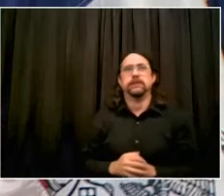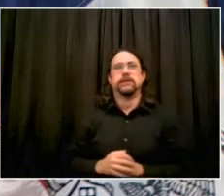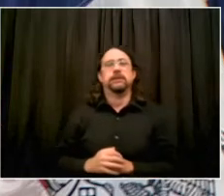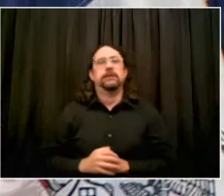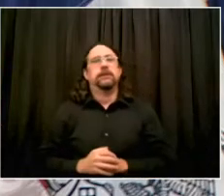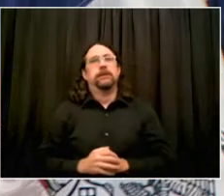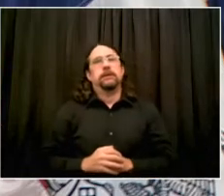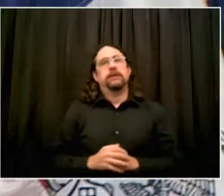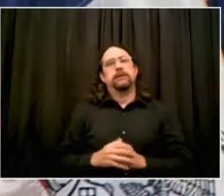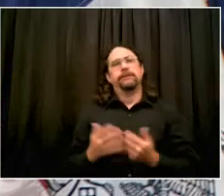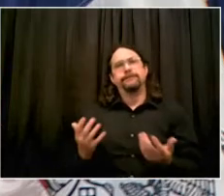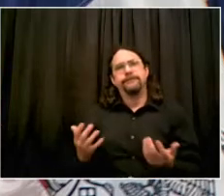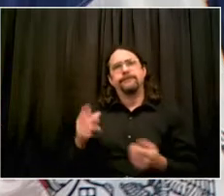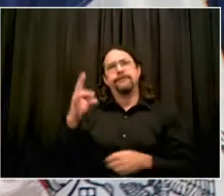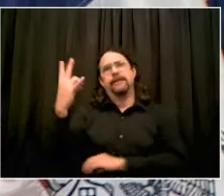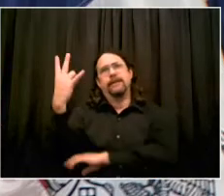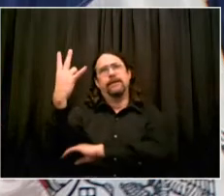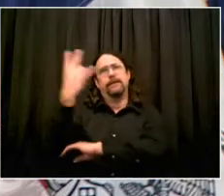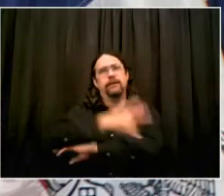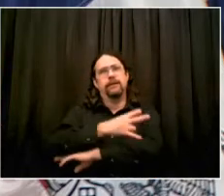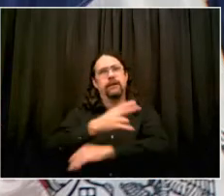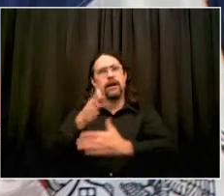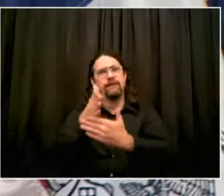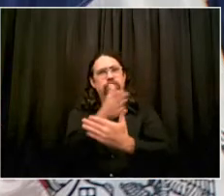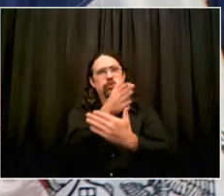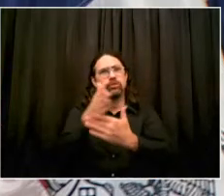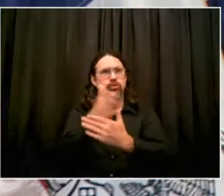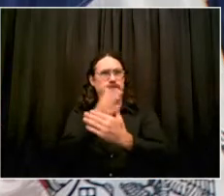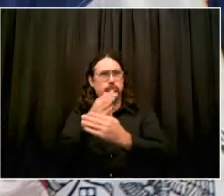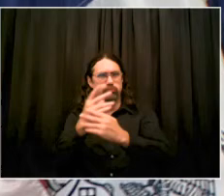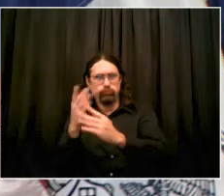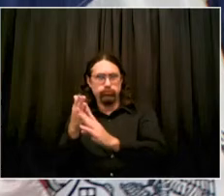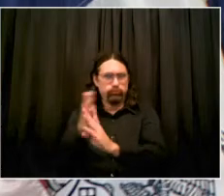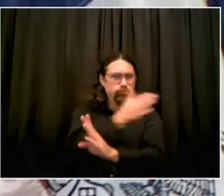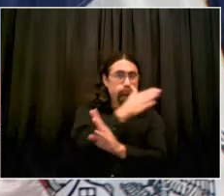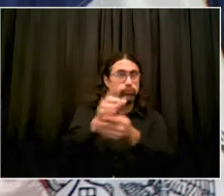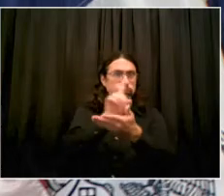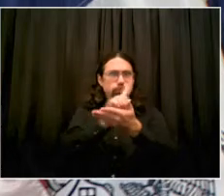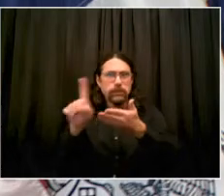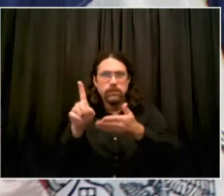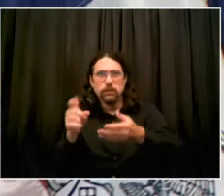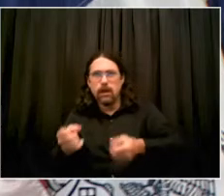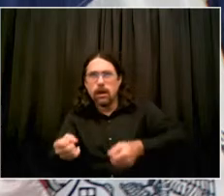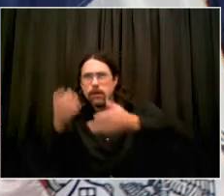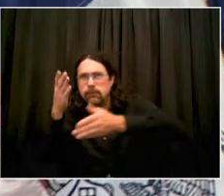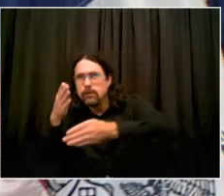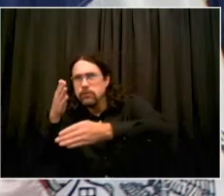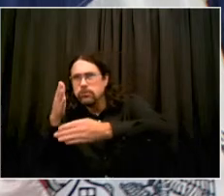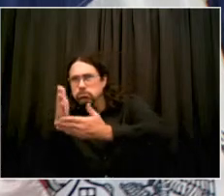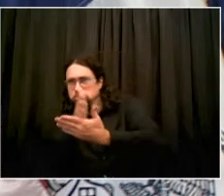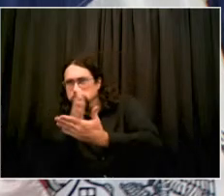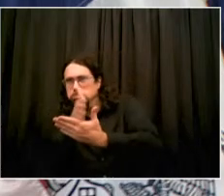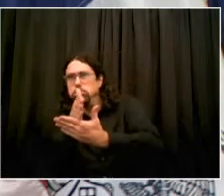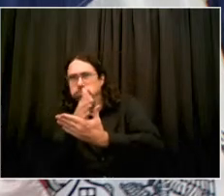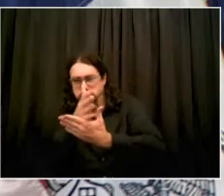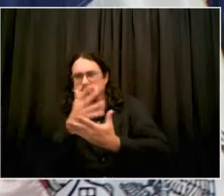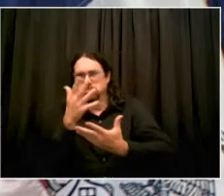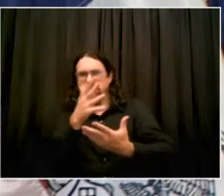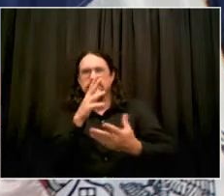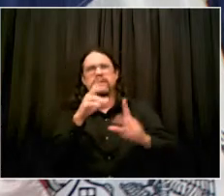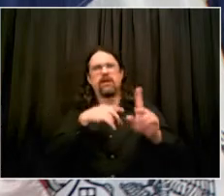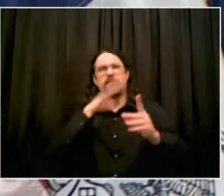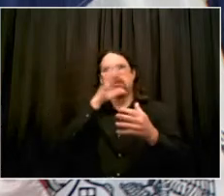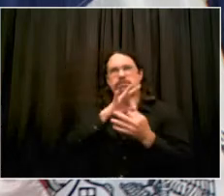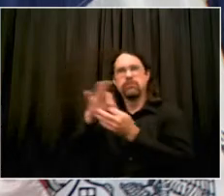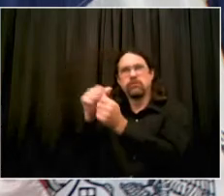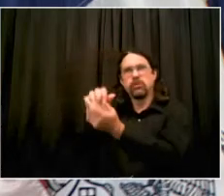let's now go over the indicators up front with the inclusion of the 7-day rolling average. So first of